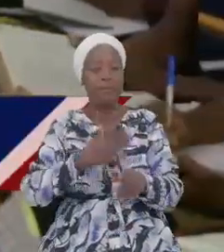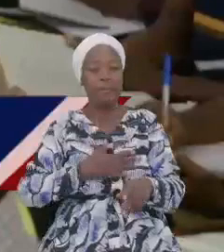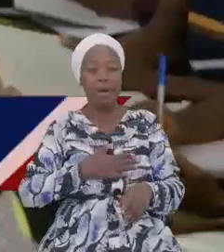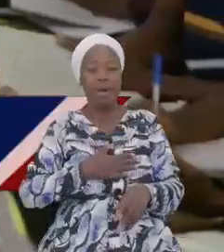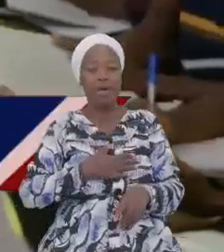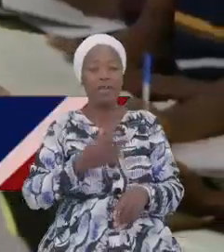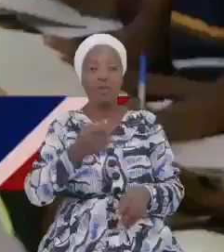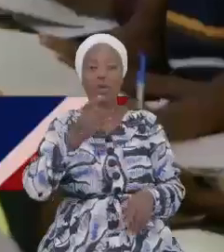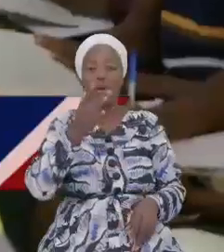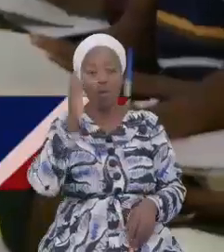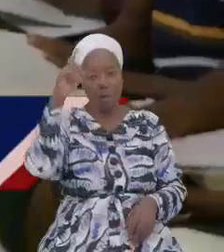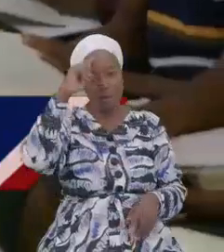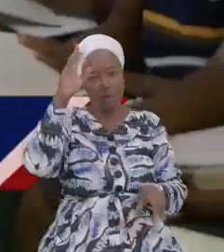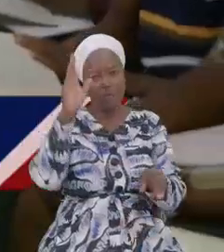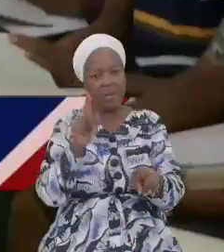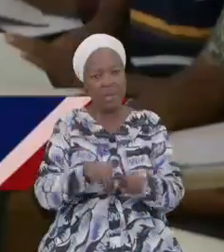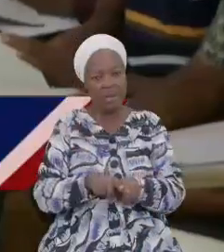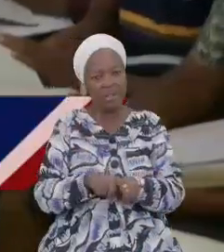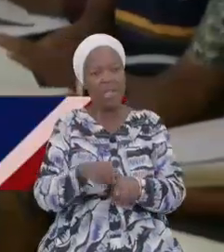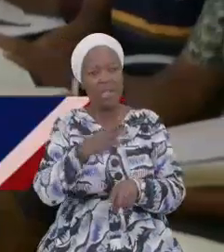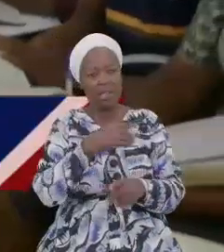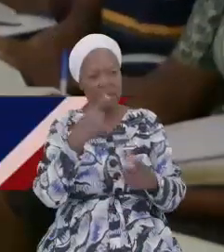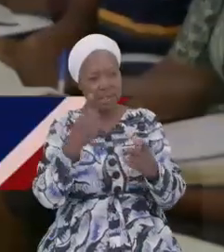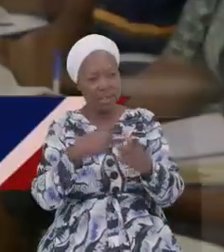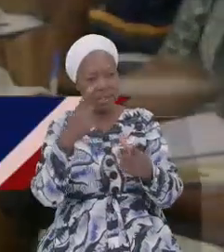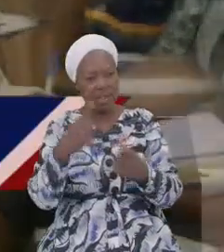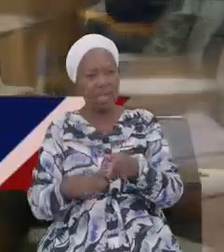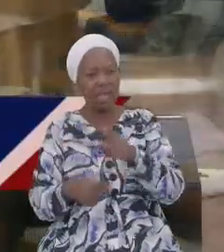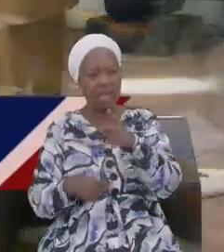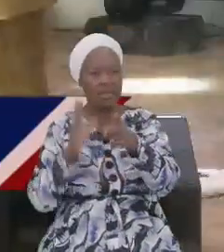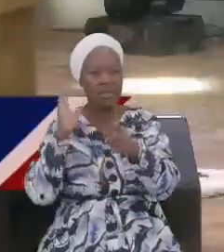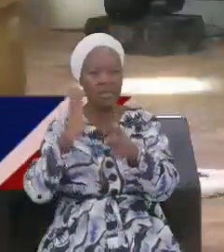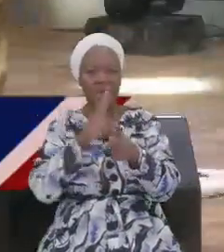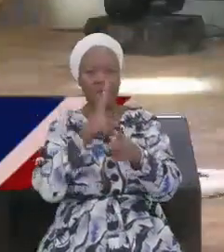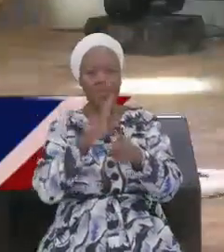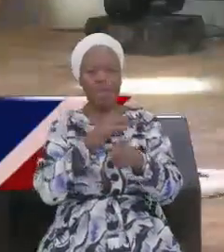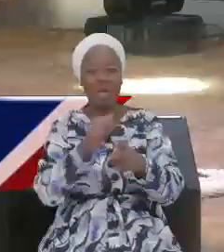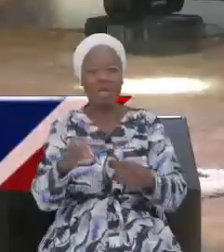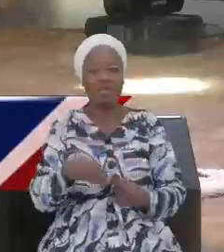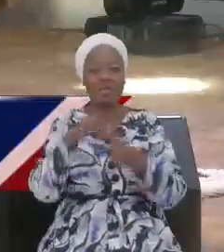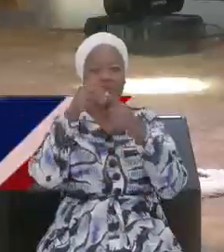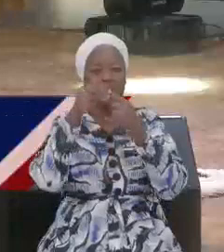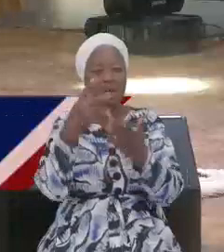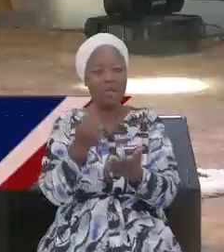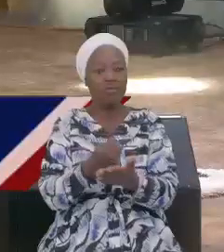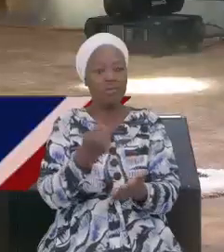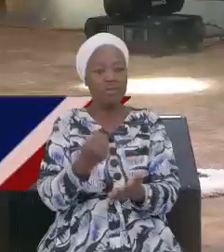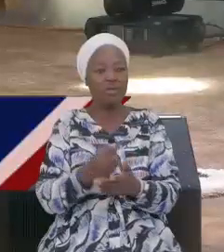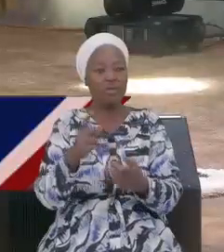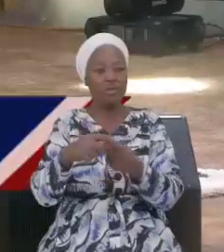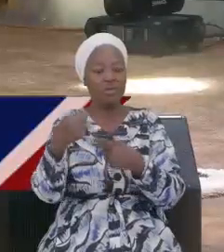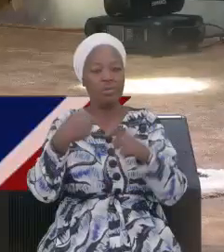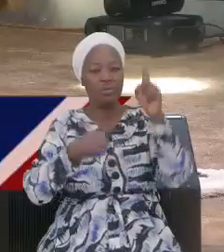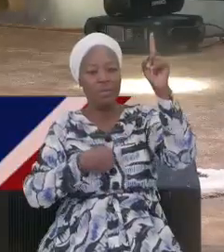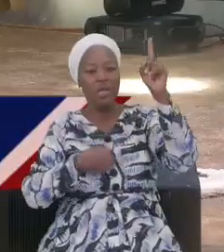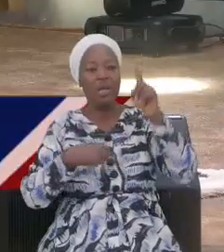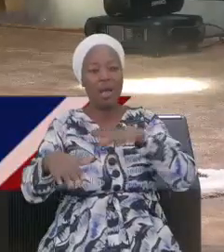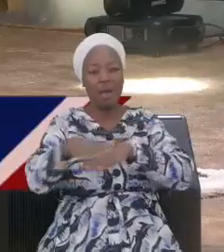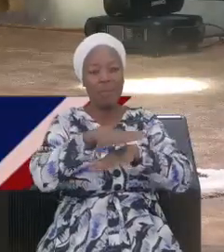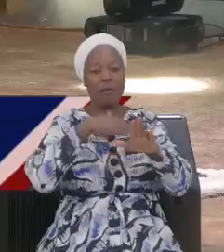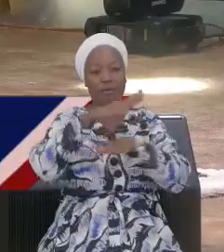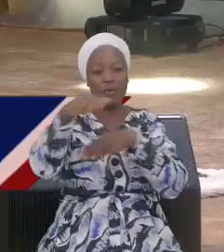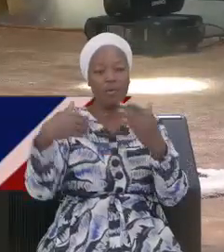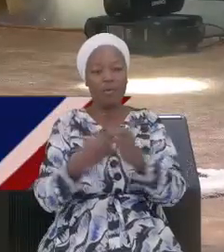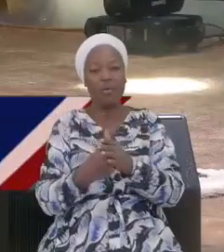my covenant, then ye shall be a peculiar treasure unto me above